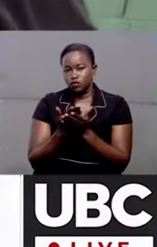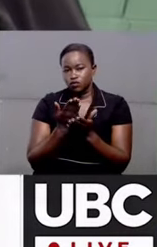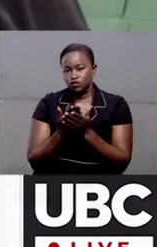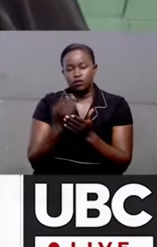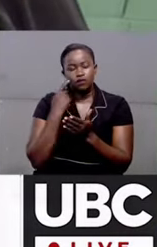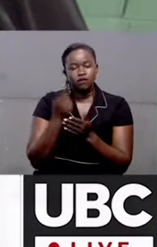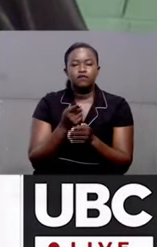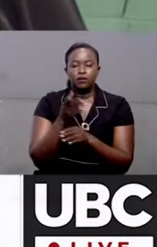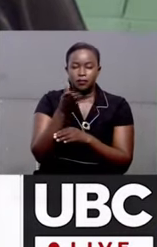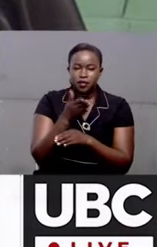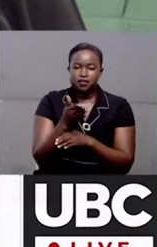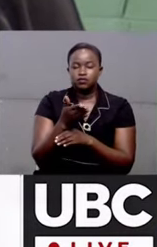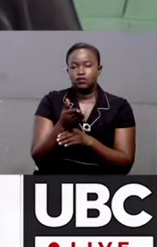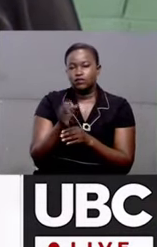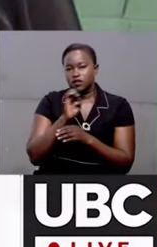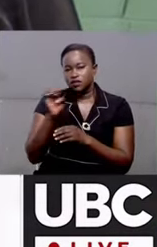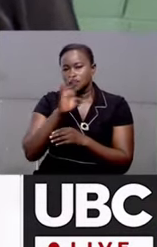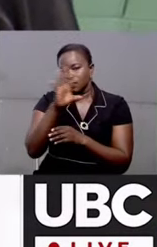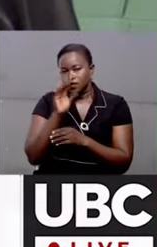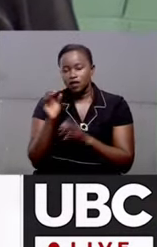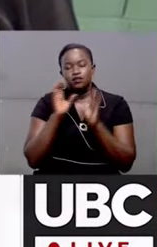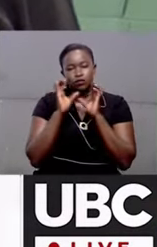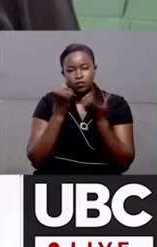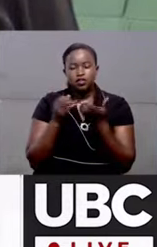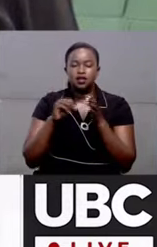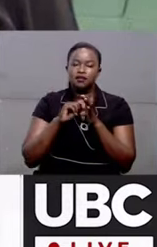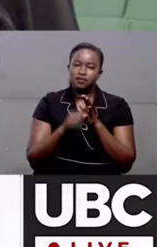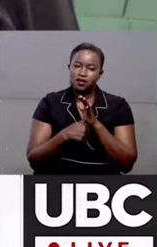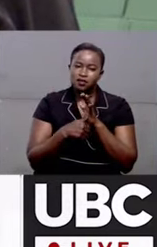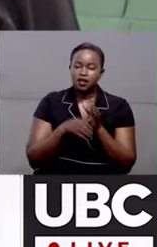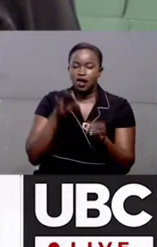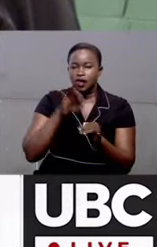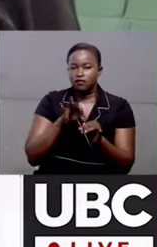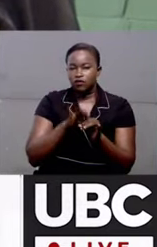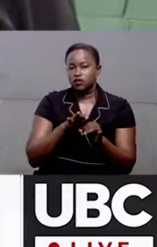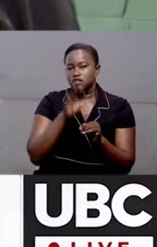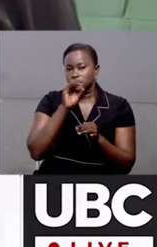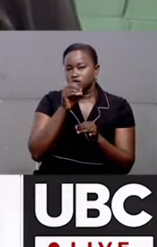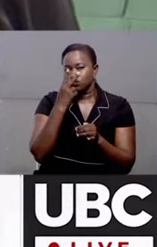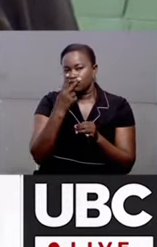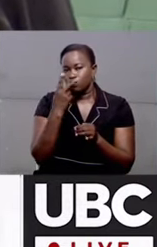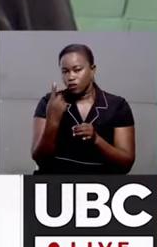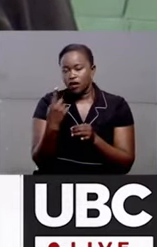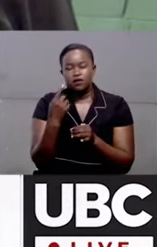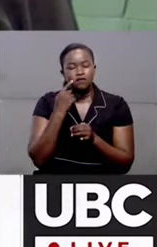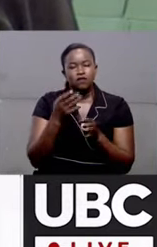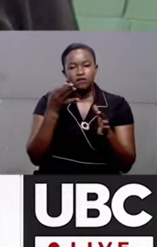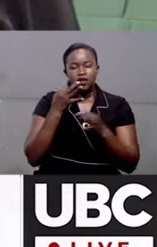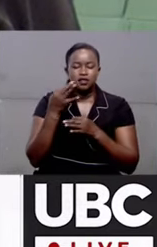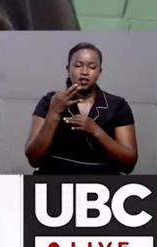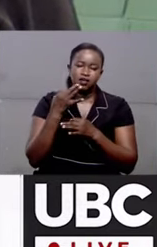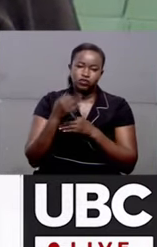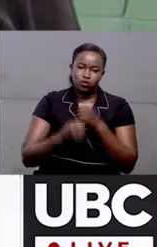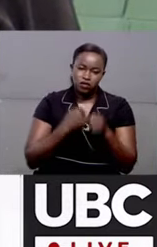the Ministry of East African Community Affairs, Vote 021 for financial year